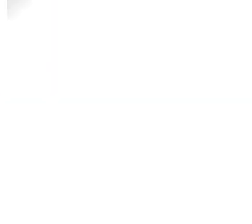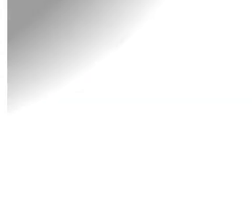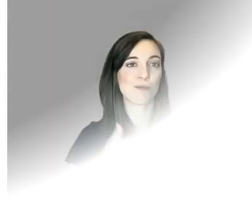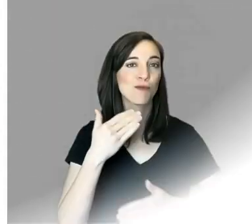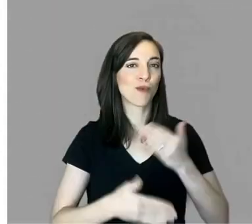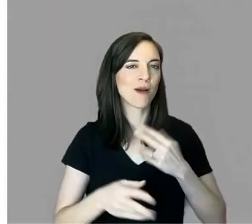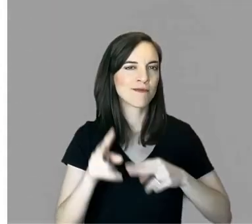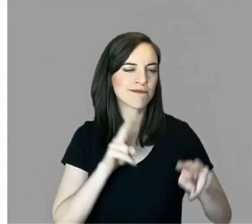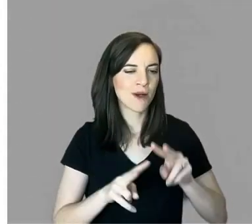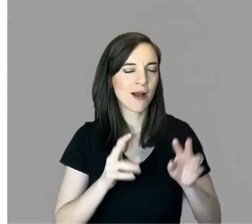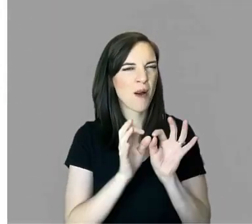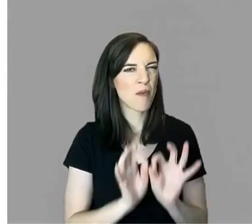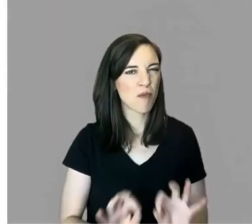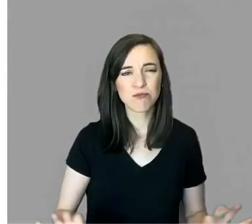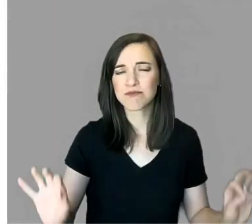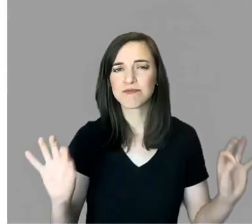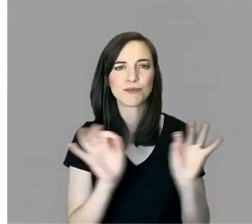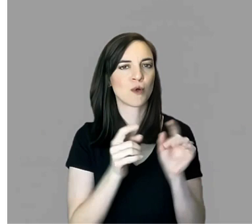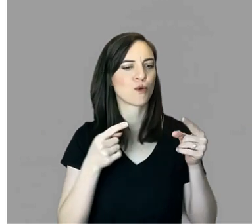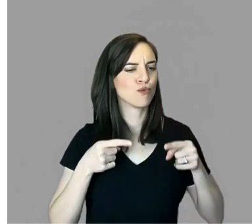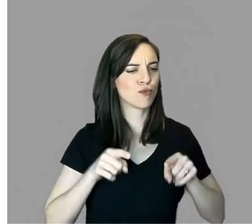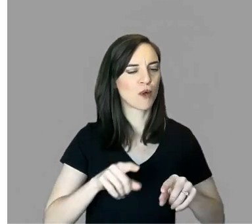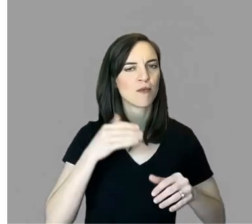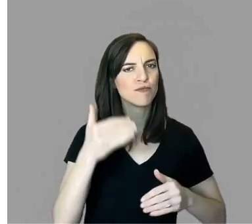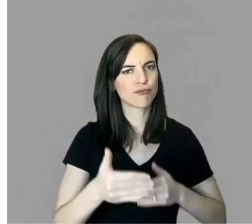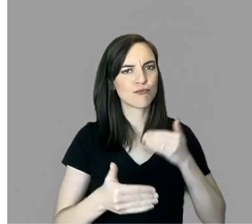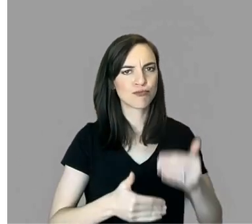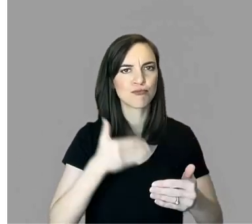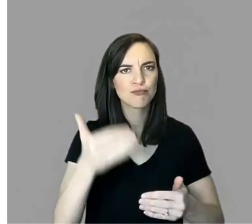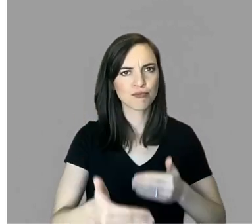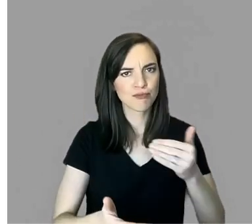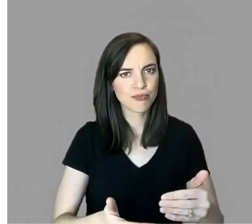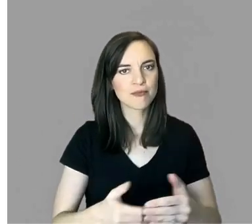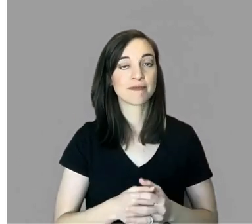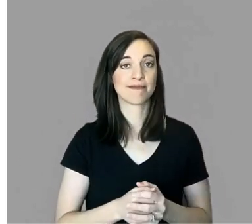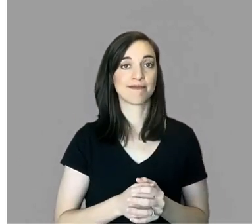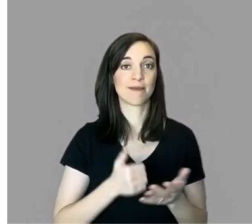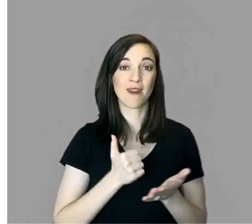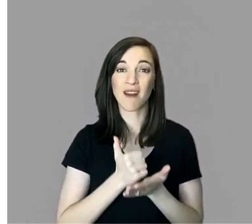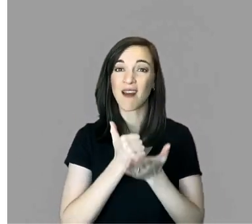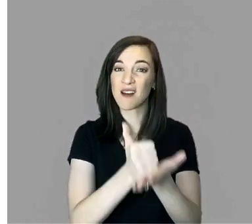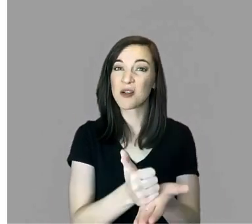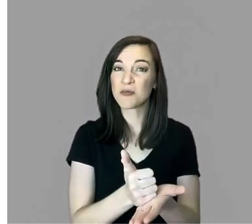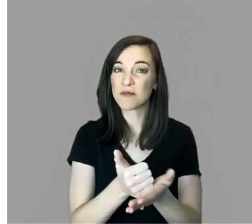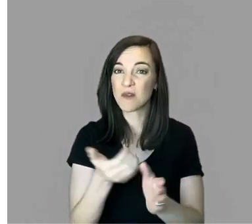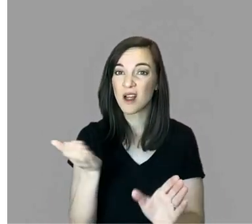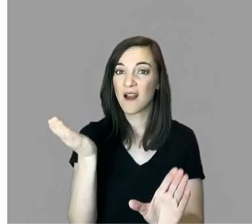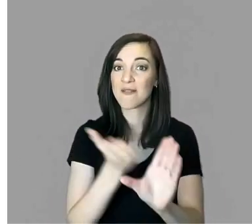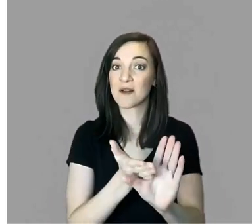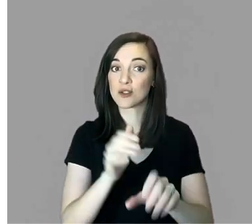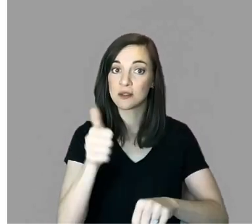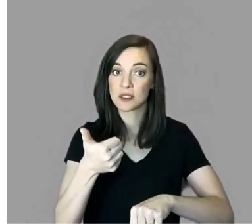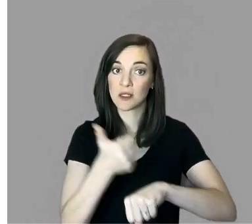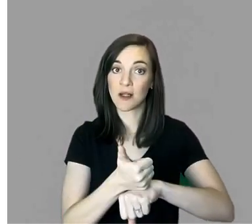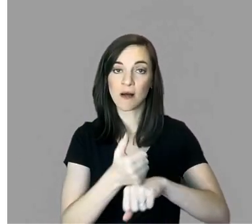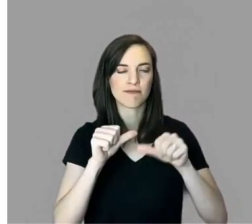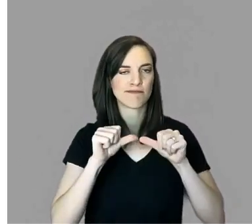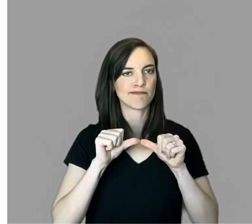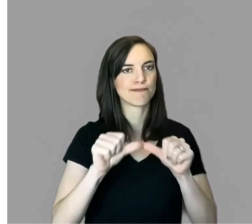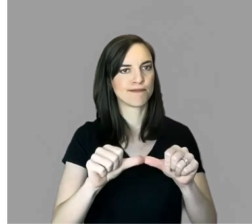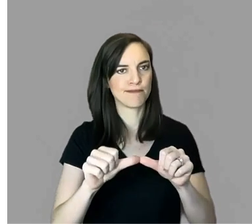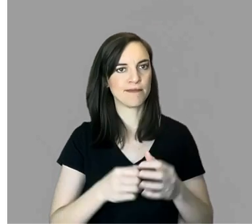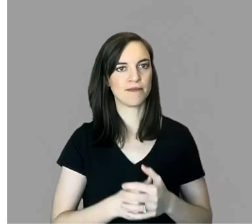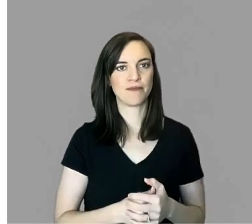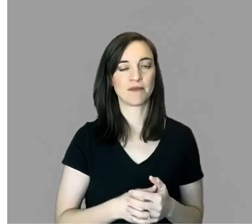Progress monitoring is crucial in the instructional cycle and will help ensure that the intervention that you designed is being implemented with